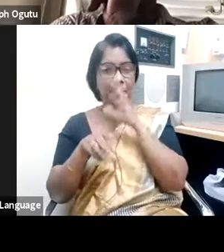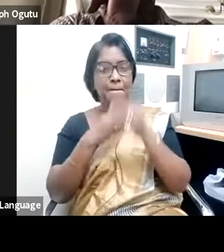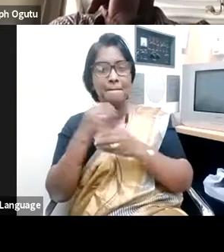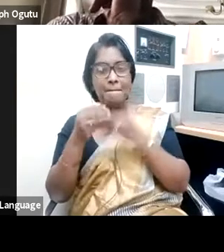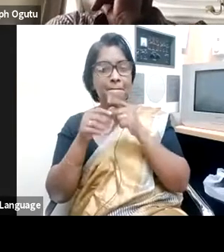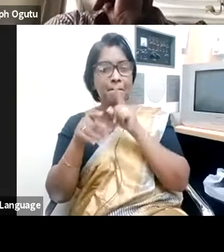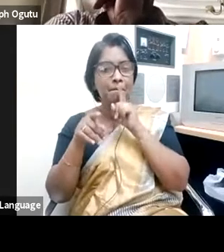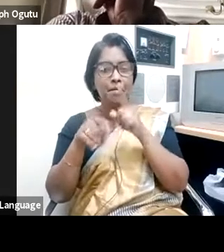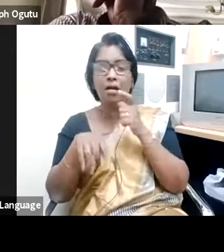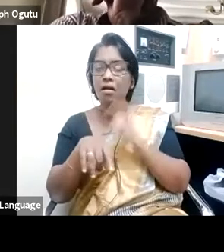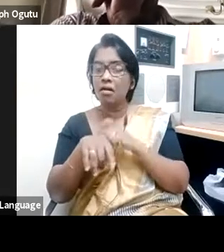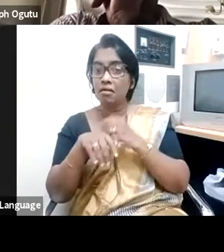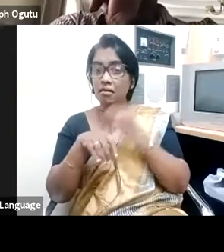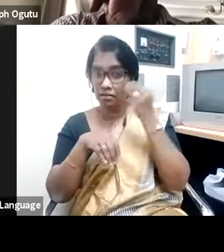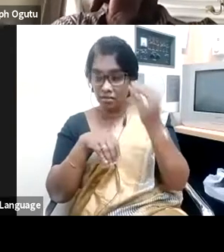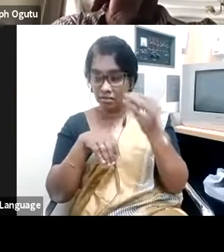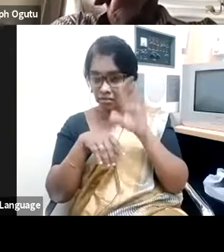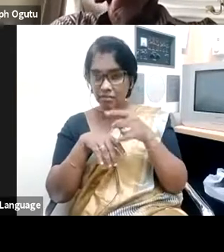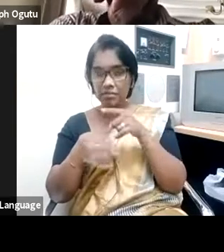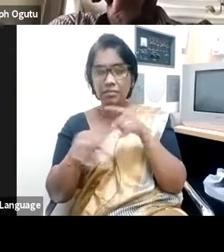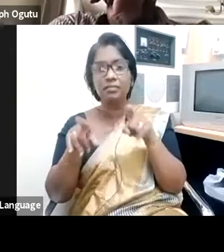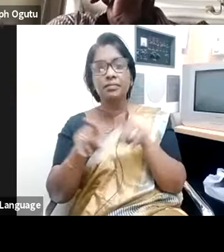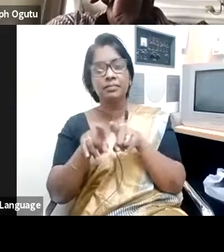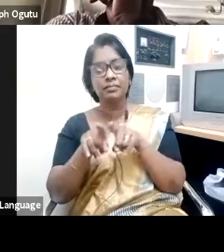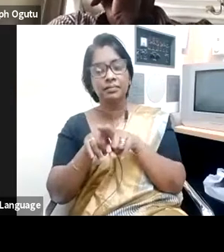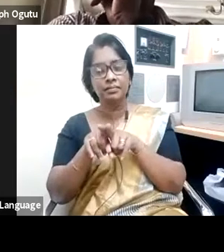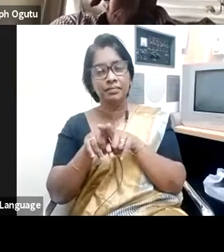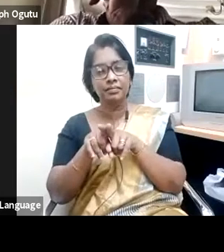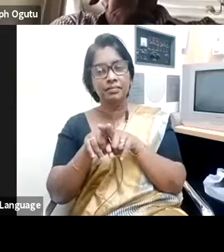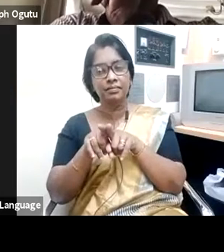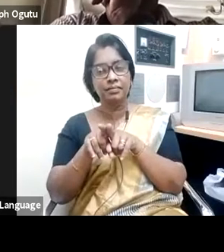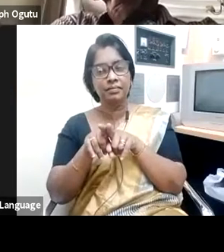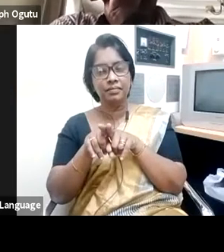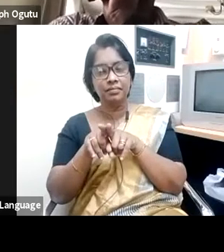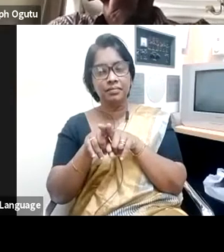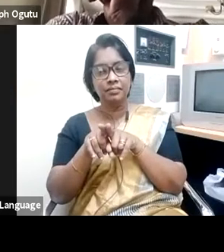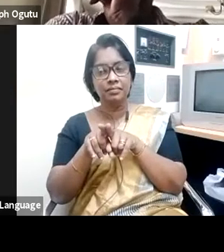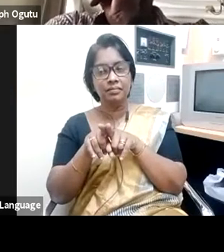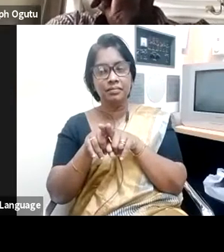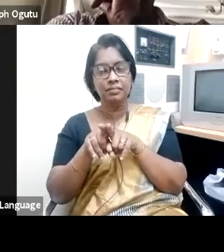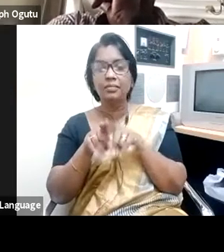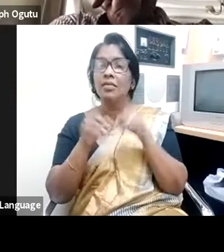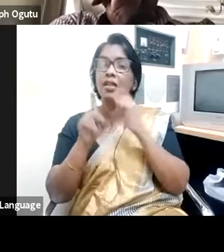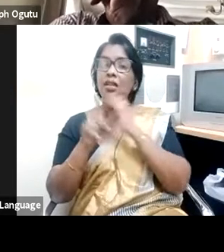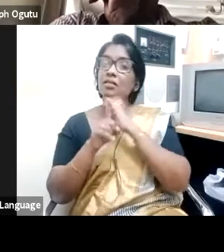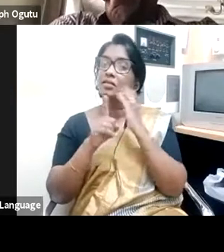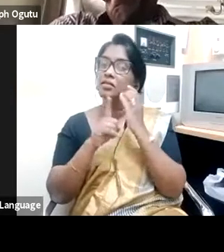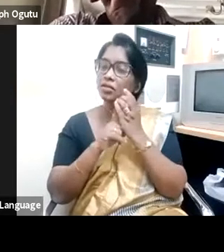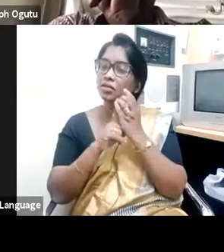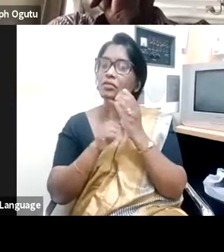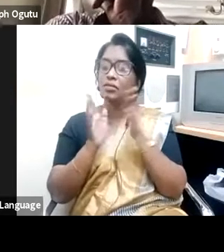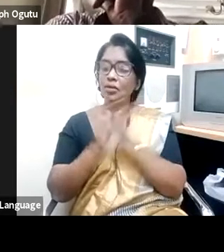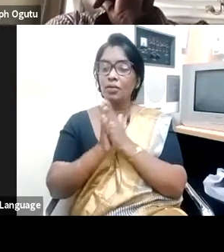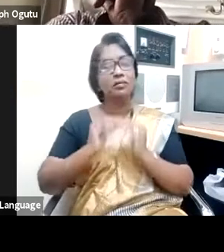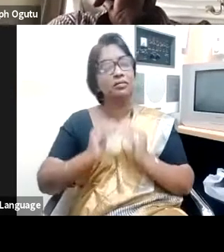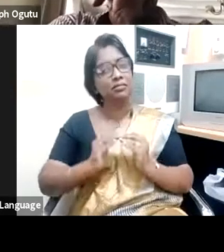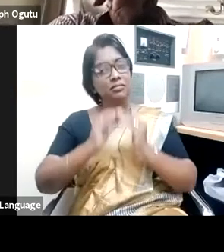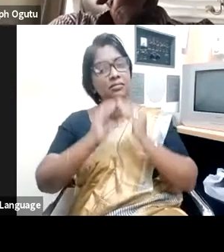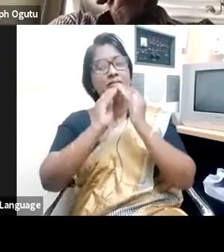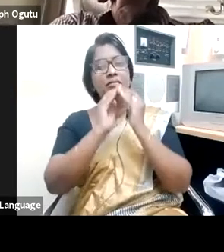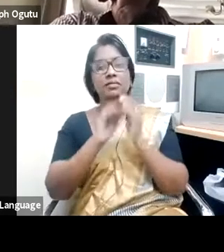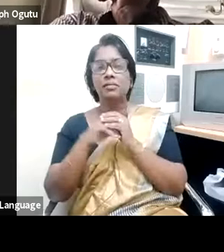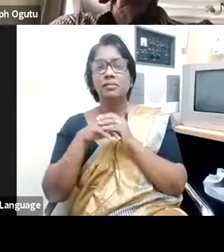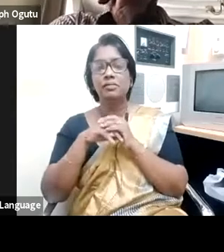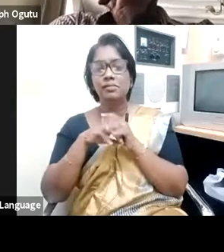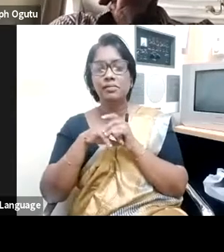juicers. I think it just leads to promoting the culture as well, very strong culture of that. Pilar, you've been quiet, so I'm going to come